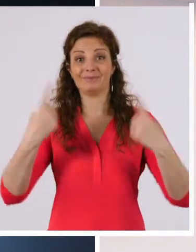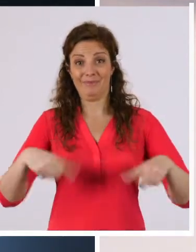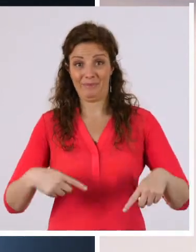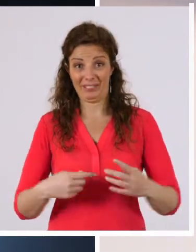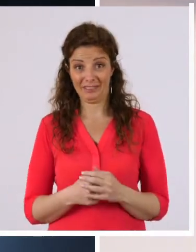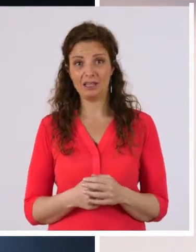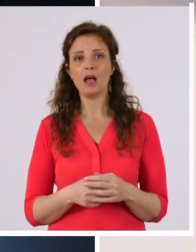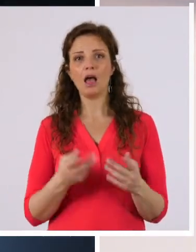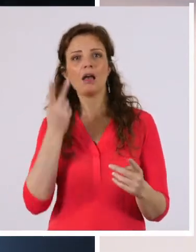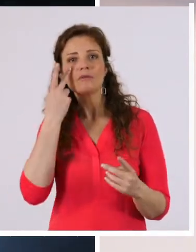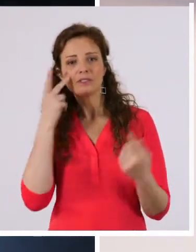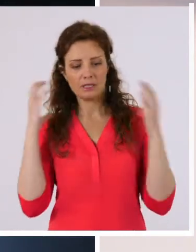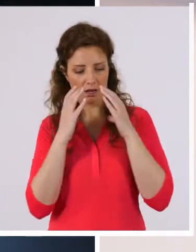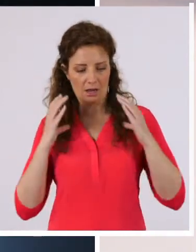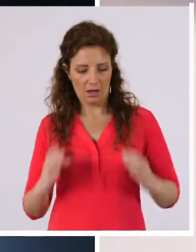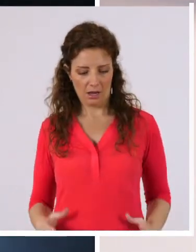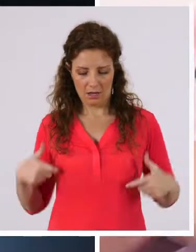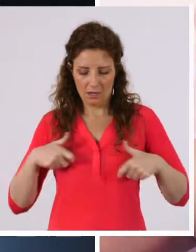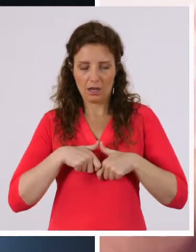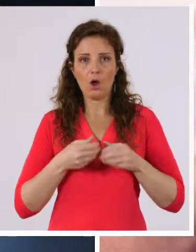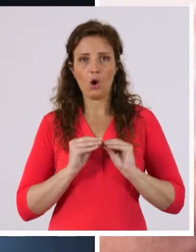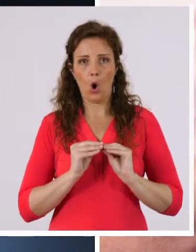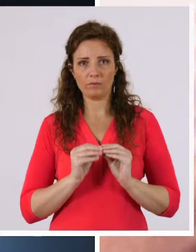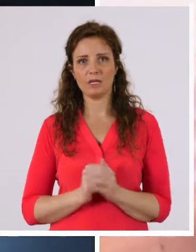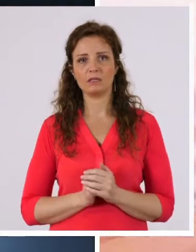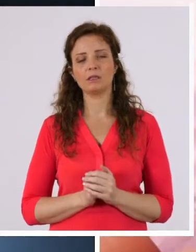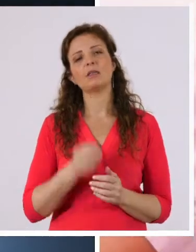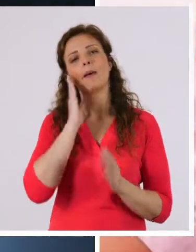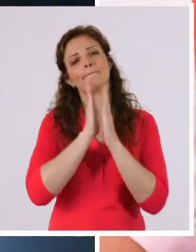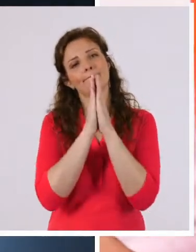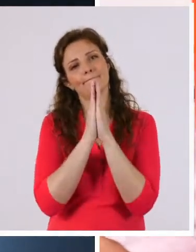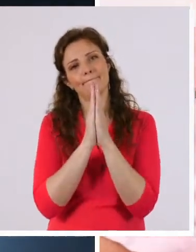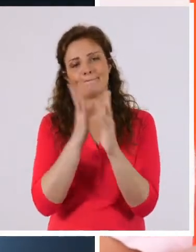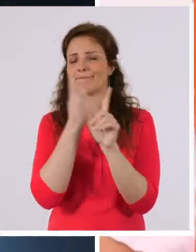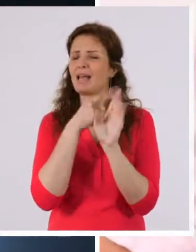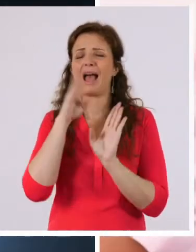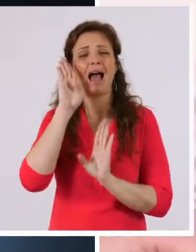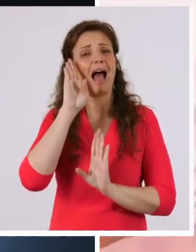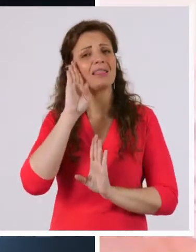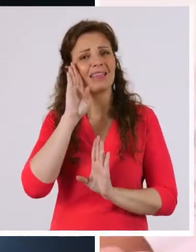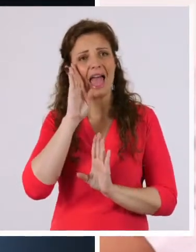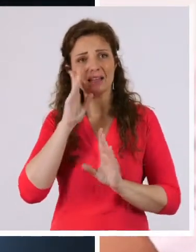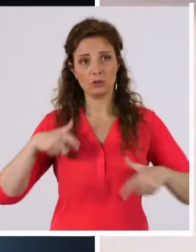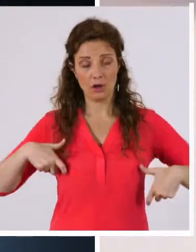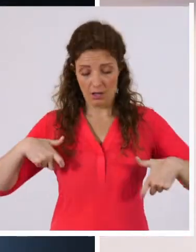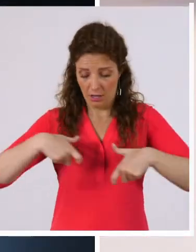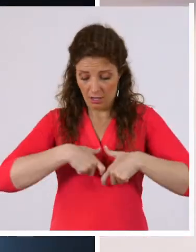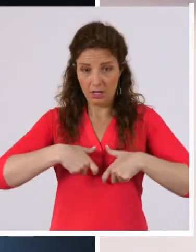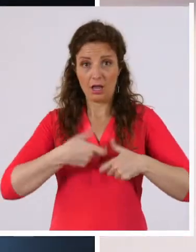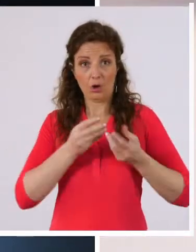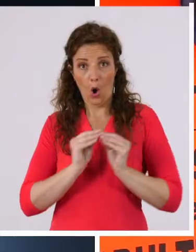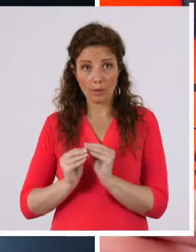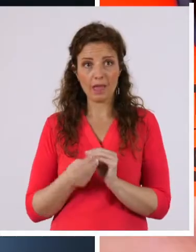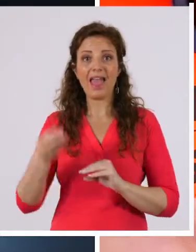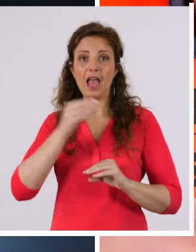This is what you have to do to properly wear the life vests. Please pay the utmost attention to the fastening procedure